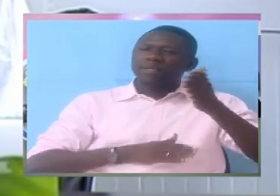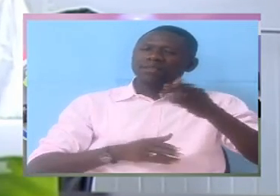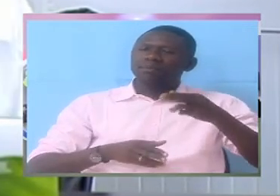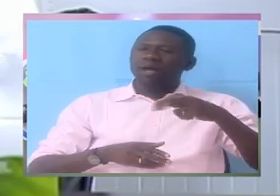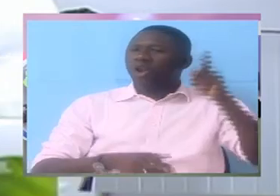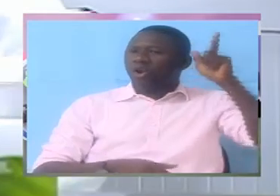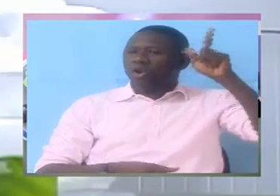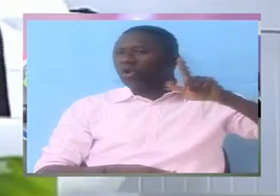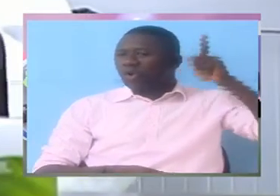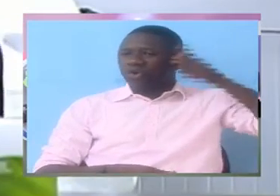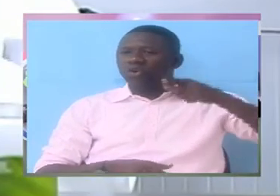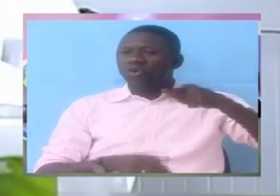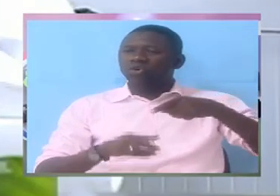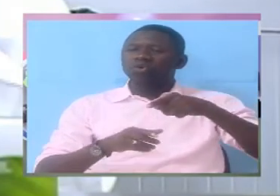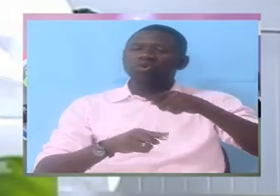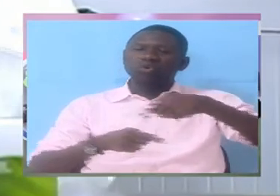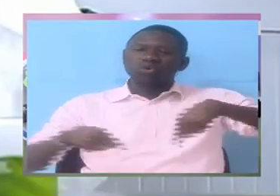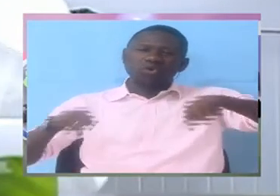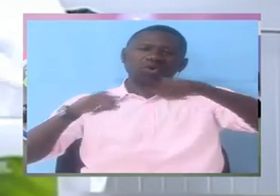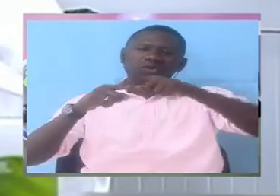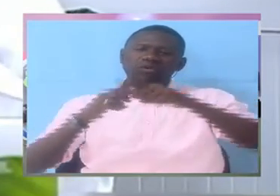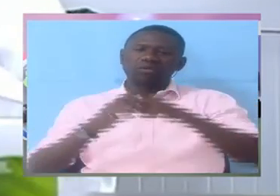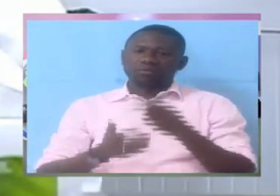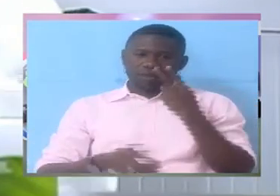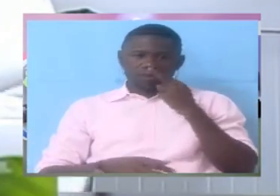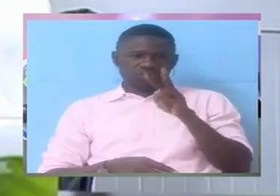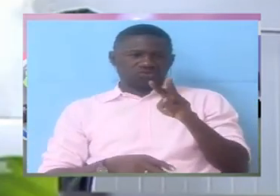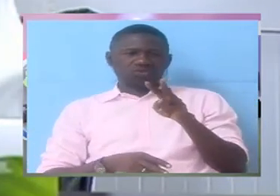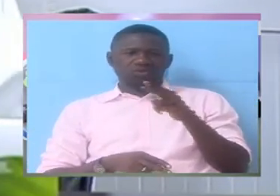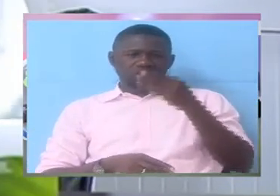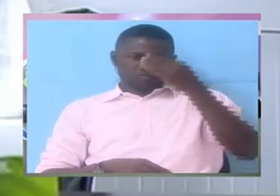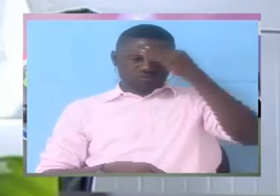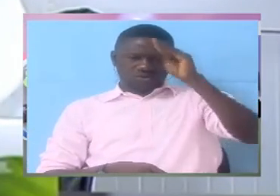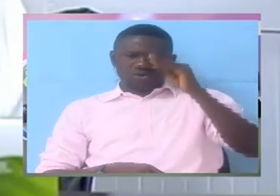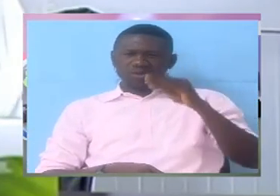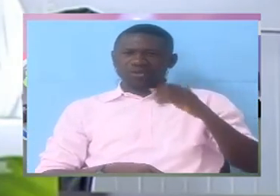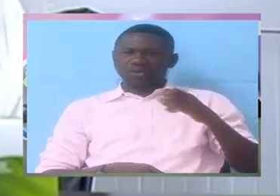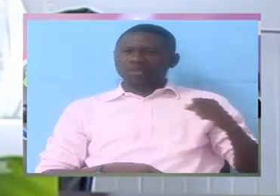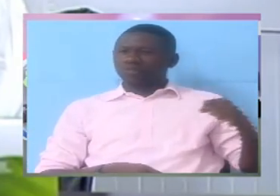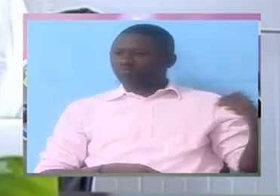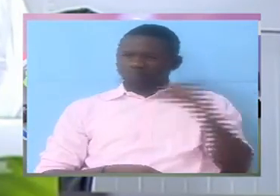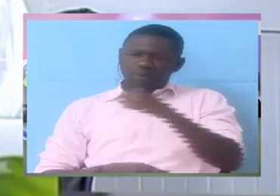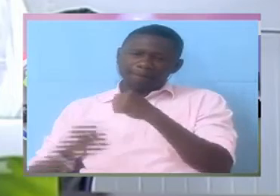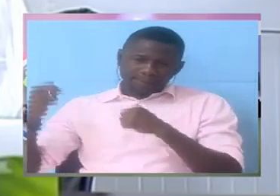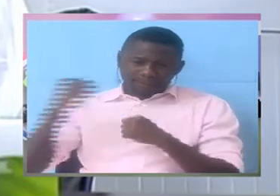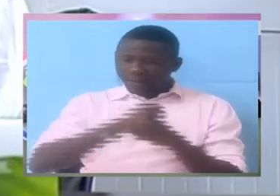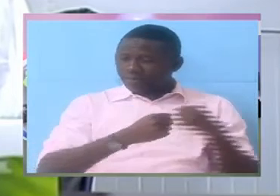corner. I saw this boy exchanging blow with the Nigerian.